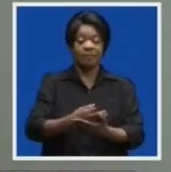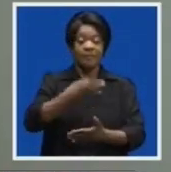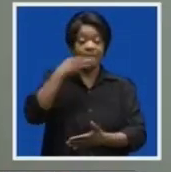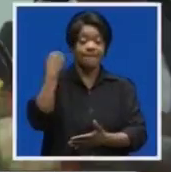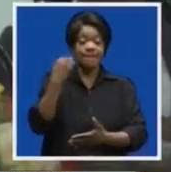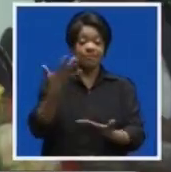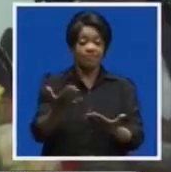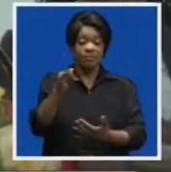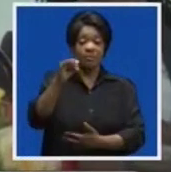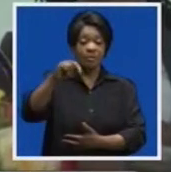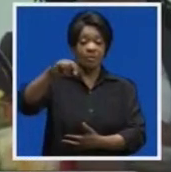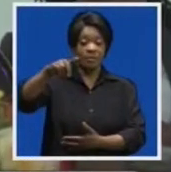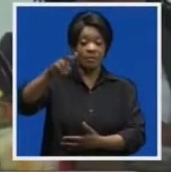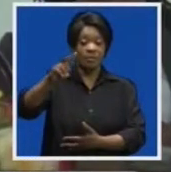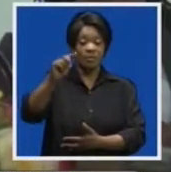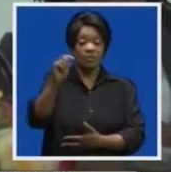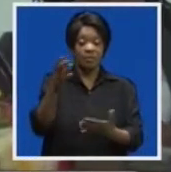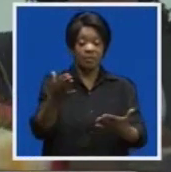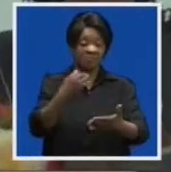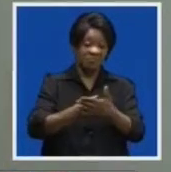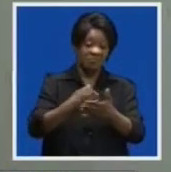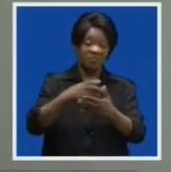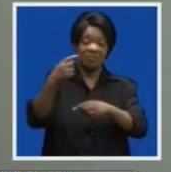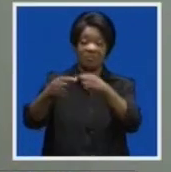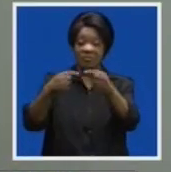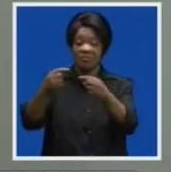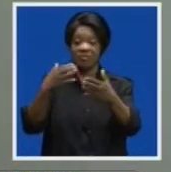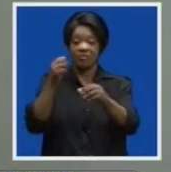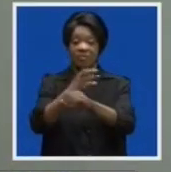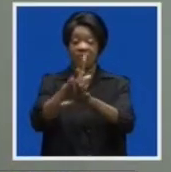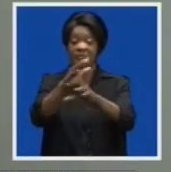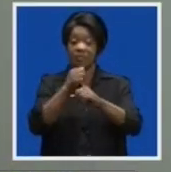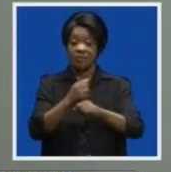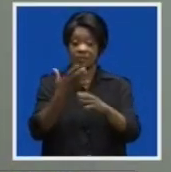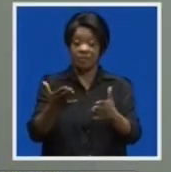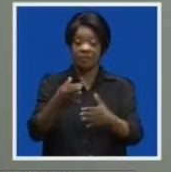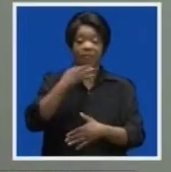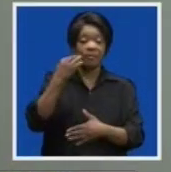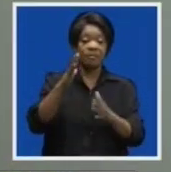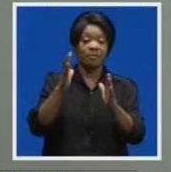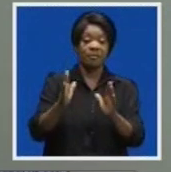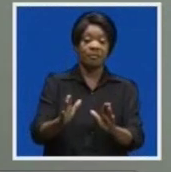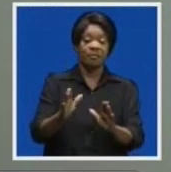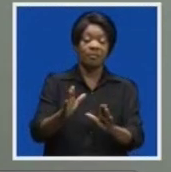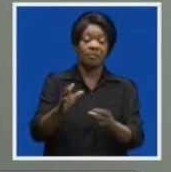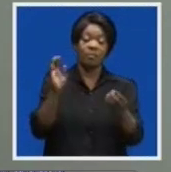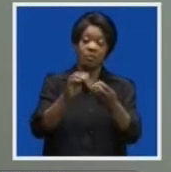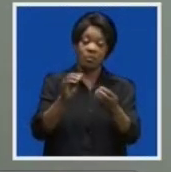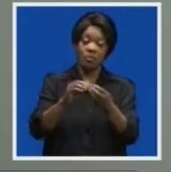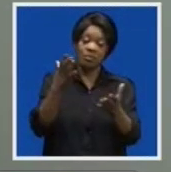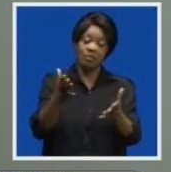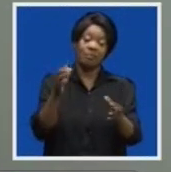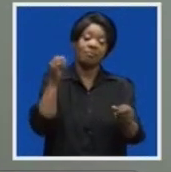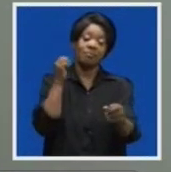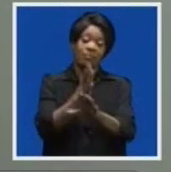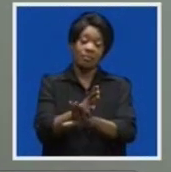inputs. So meaning that most of the farmers, as at now, they have agricultural inputs. and they are ready now to